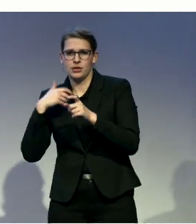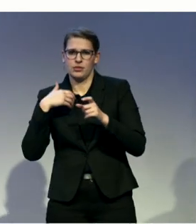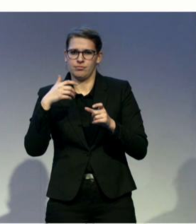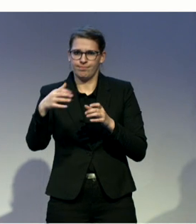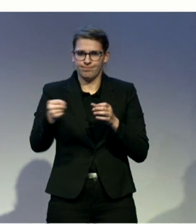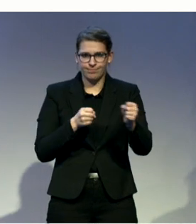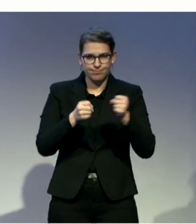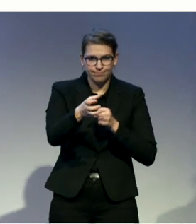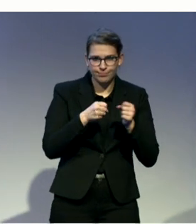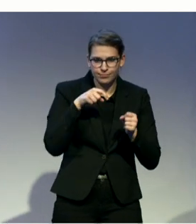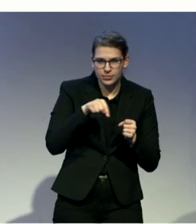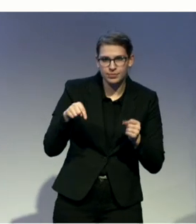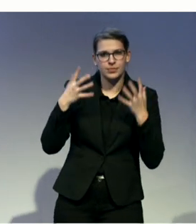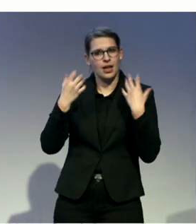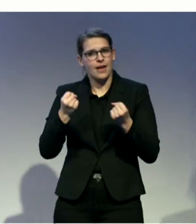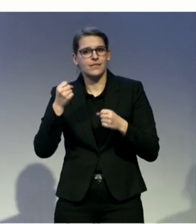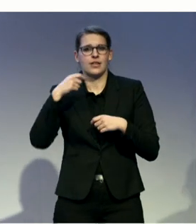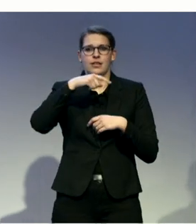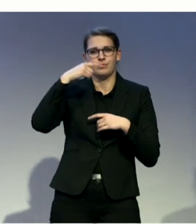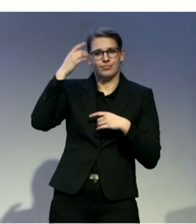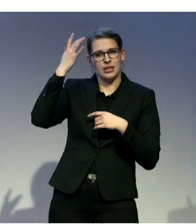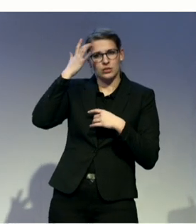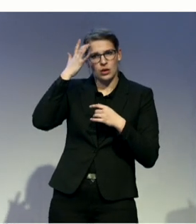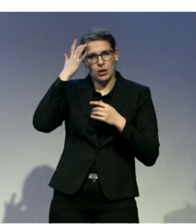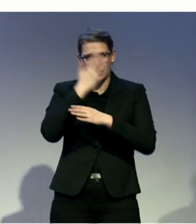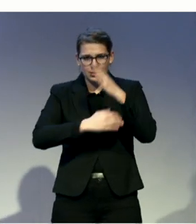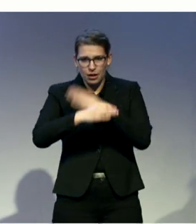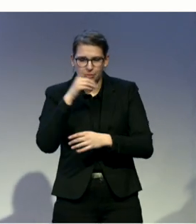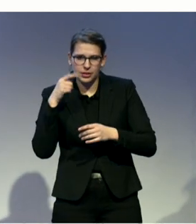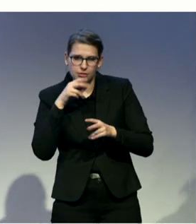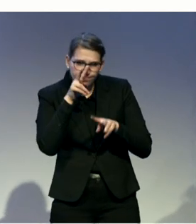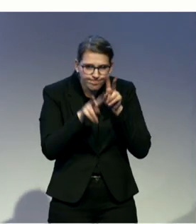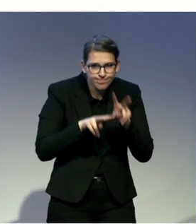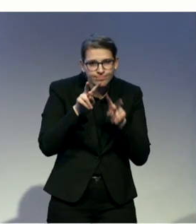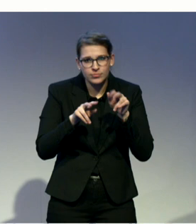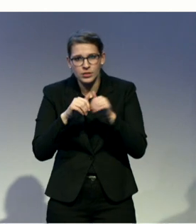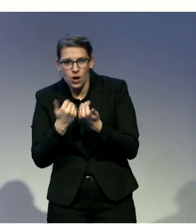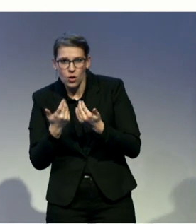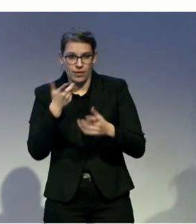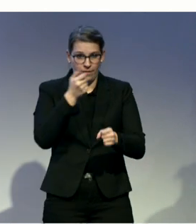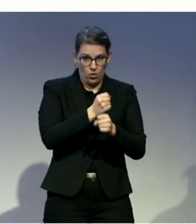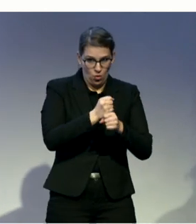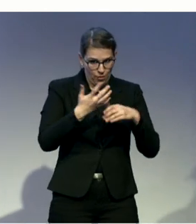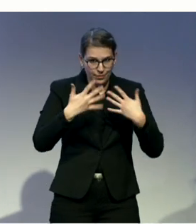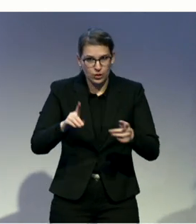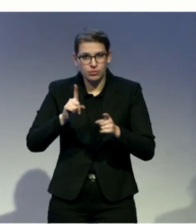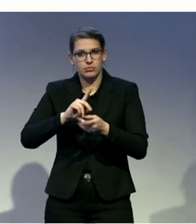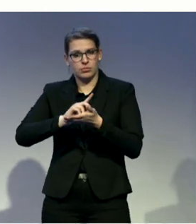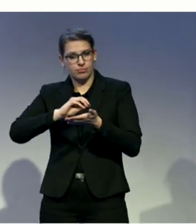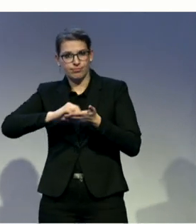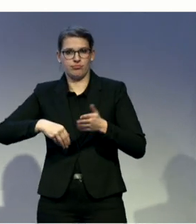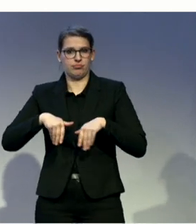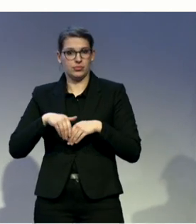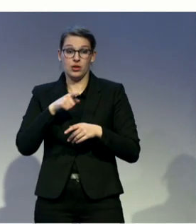is finished, we ended the contract with the staff. For example, we hire a cook just to help